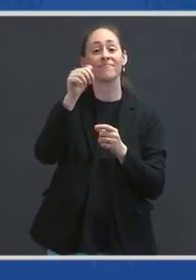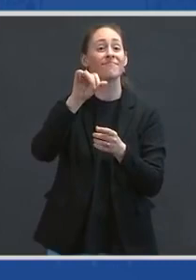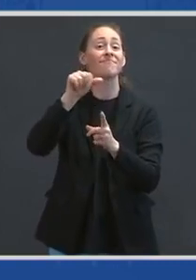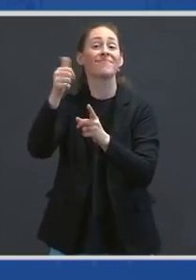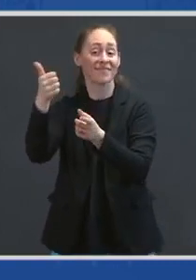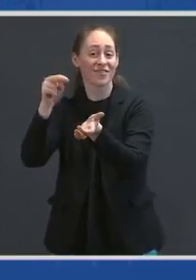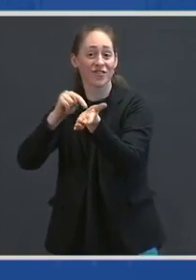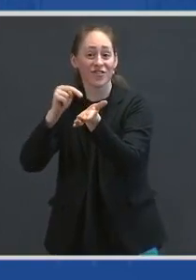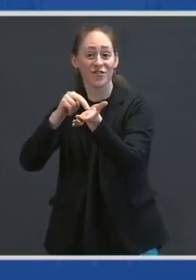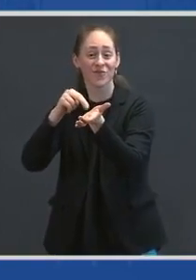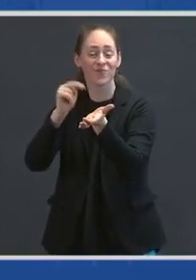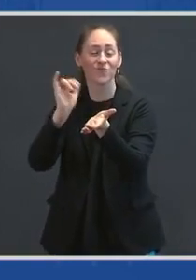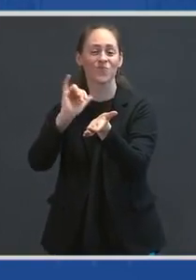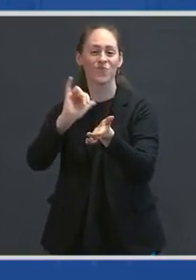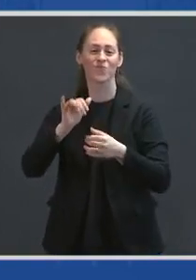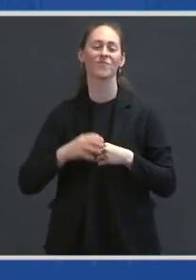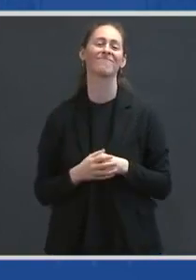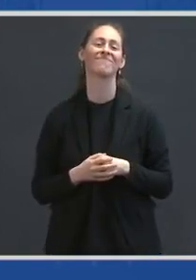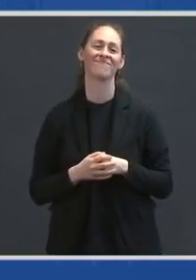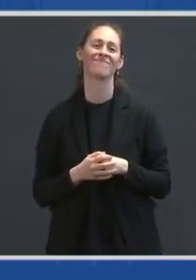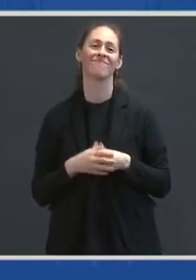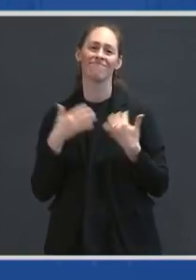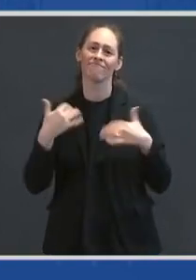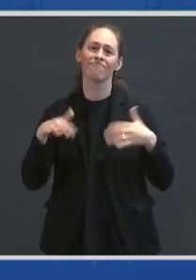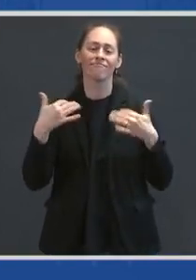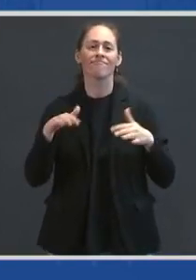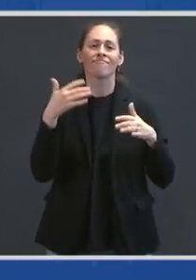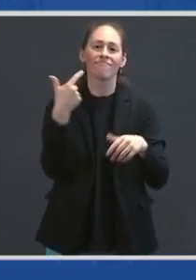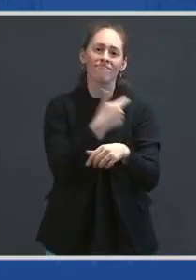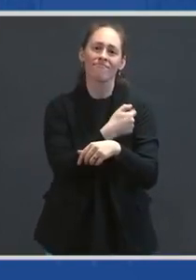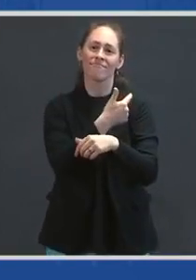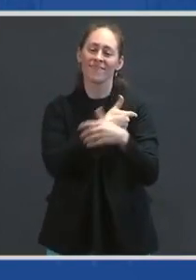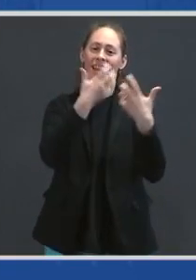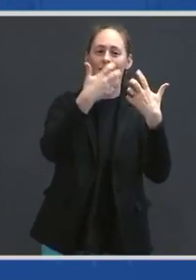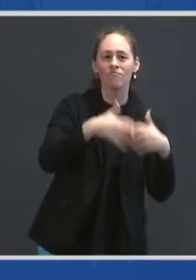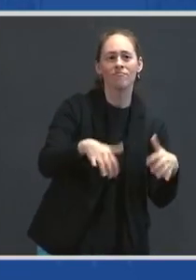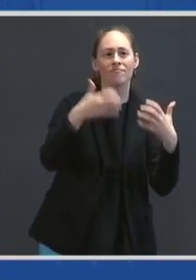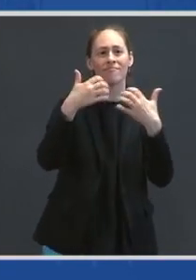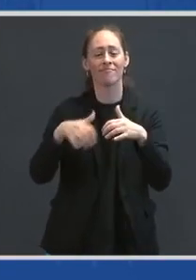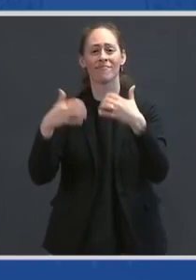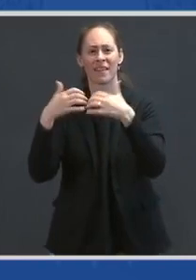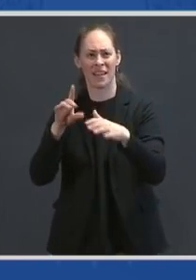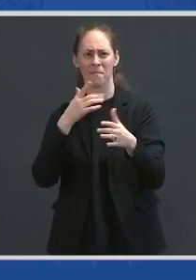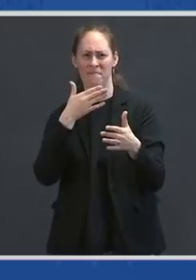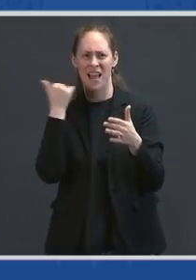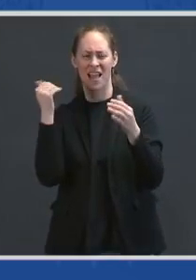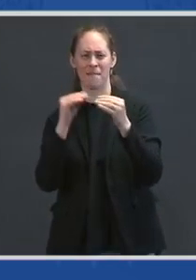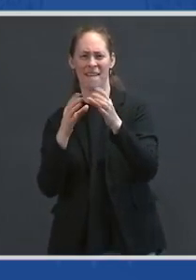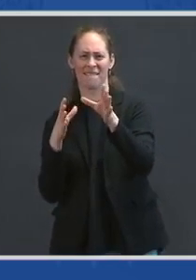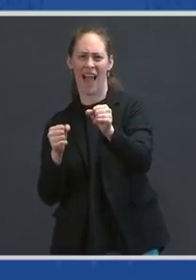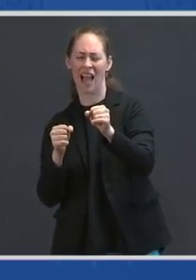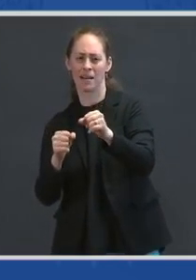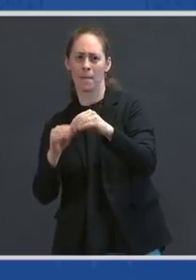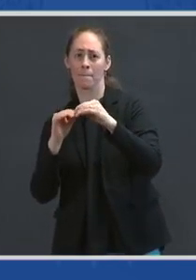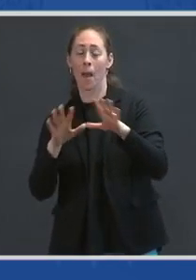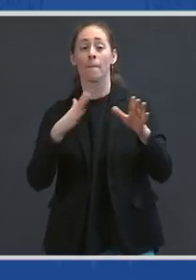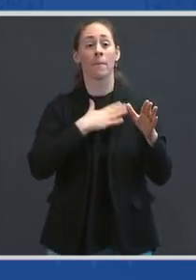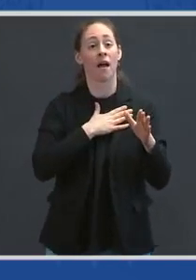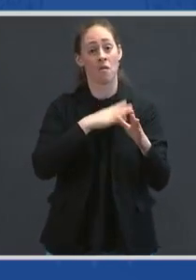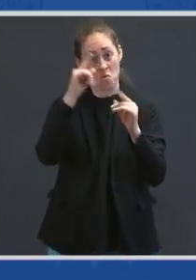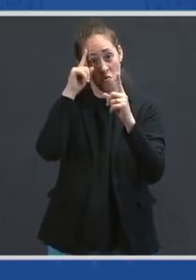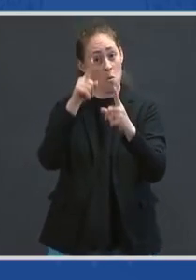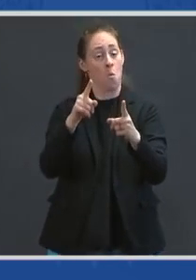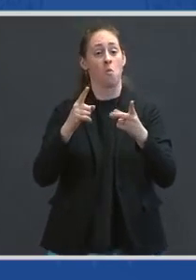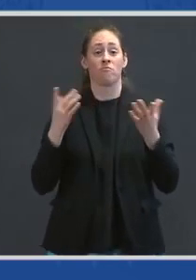get vaccinated, the faster we're going to beat this pandemic. That's why one of my first goals in office, when I was